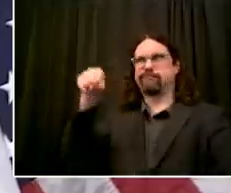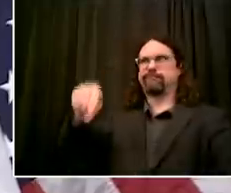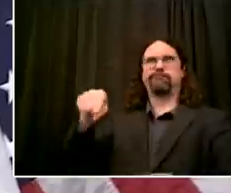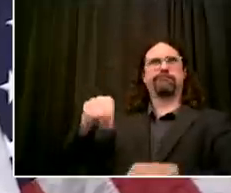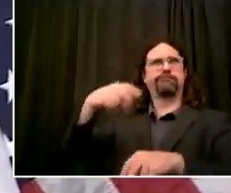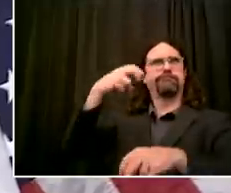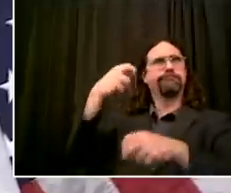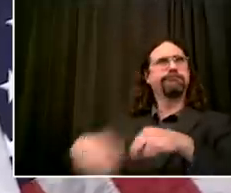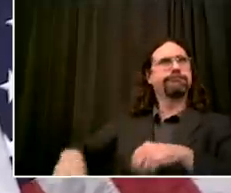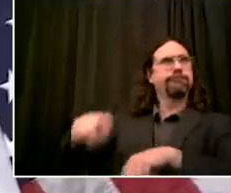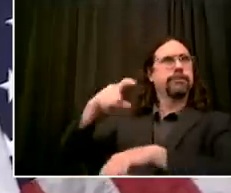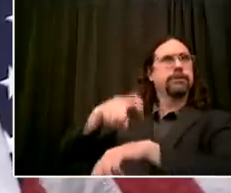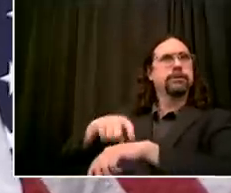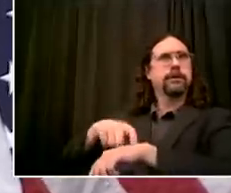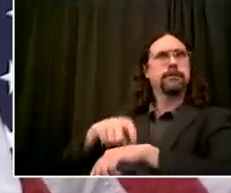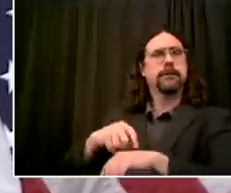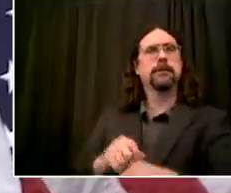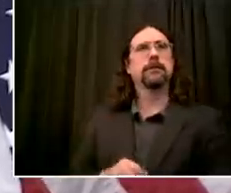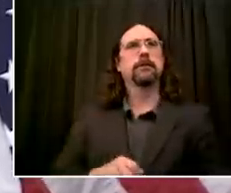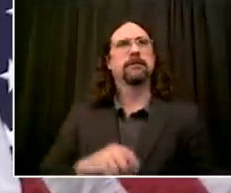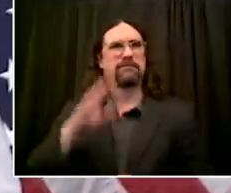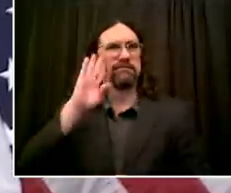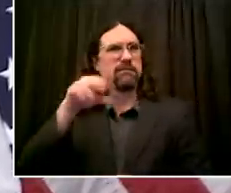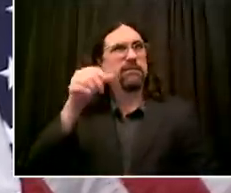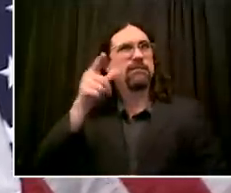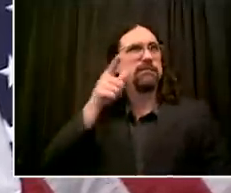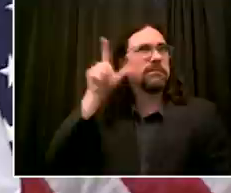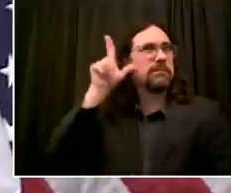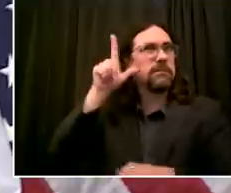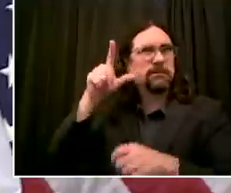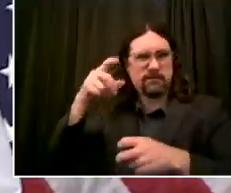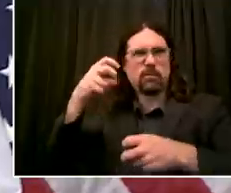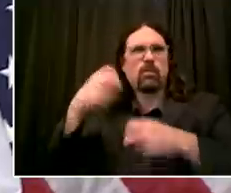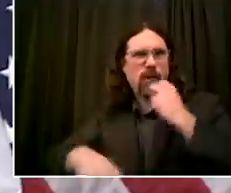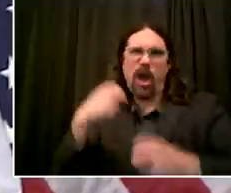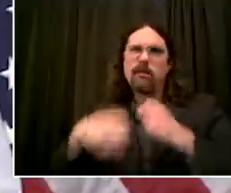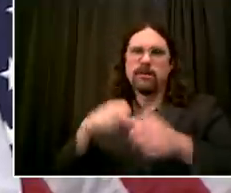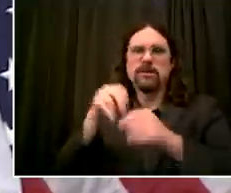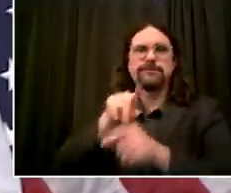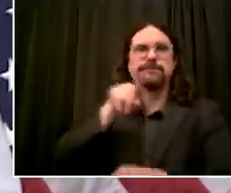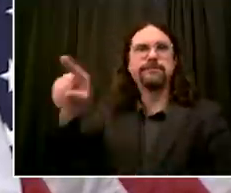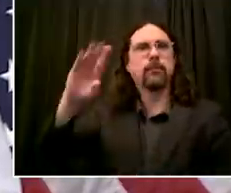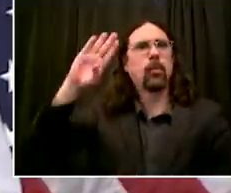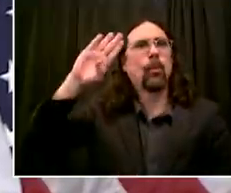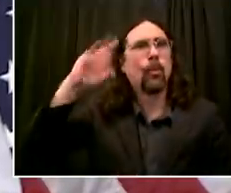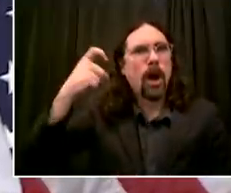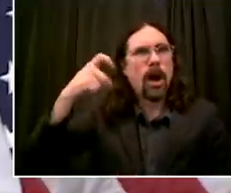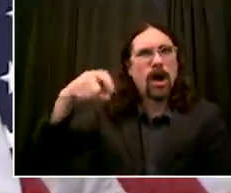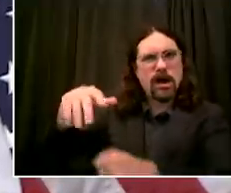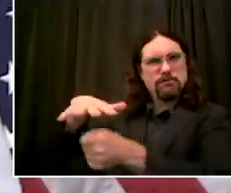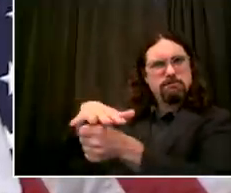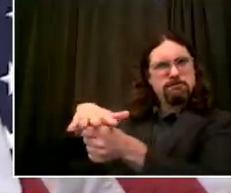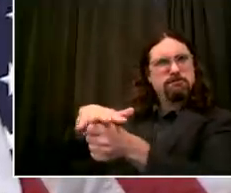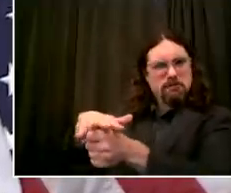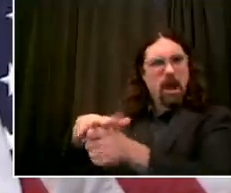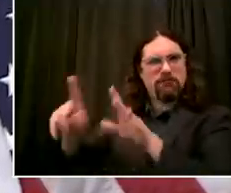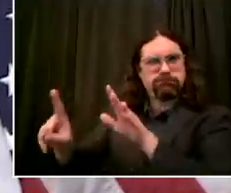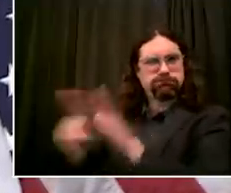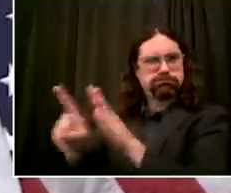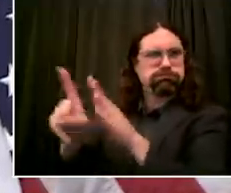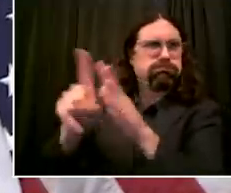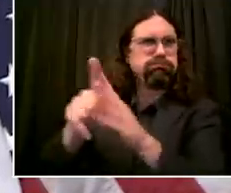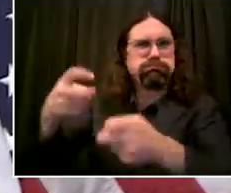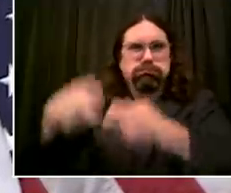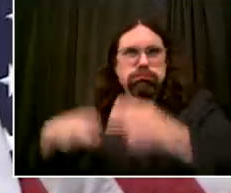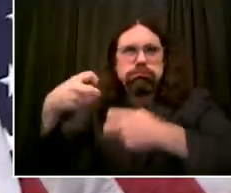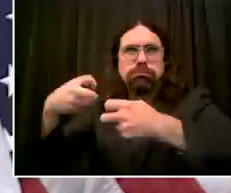the Bronx, in one part of the Bronx in particular. And I was on the phone yesterday morning speaking to the borough president